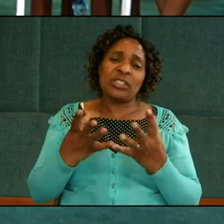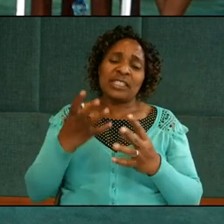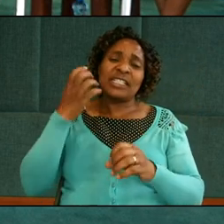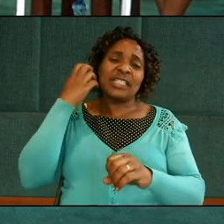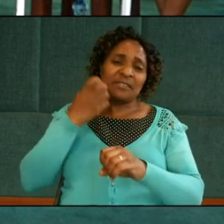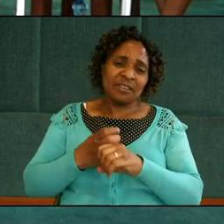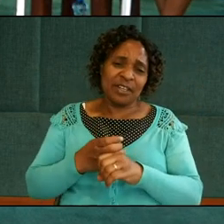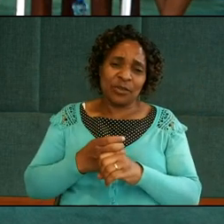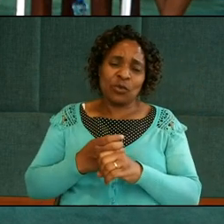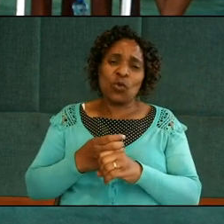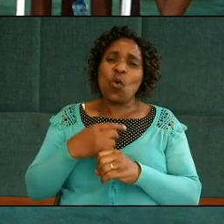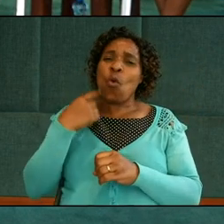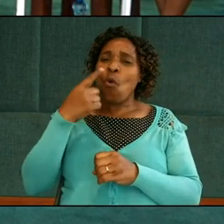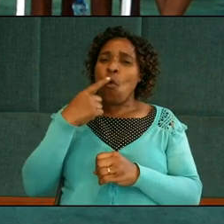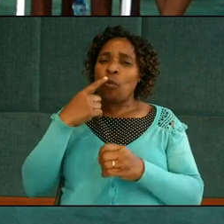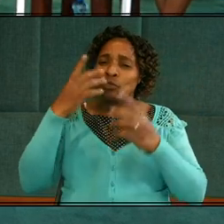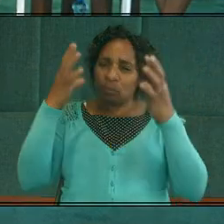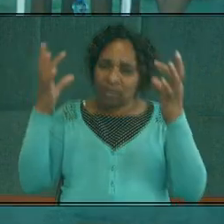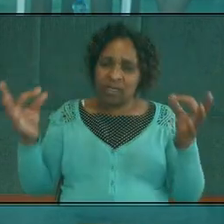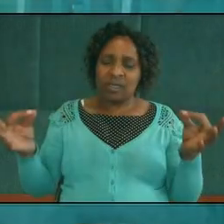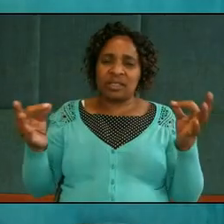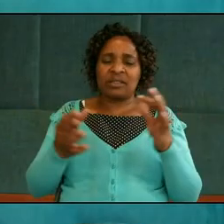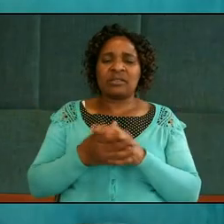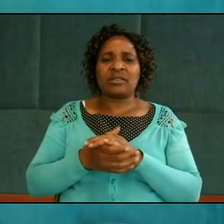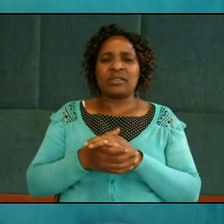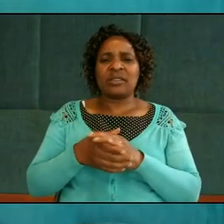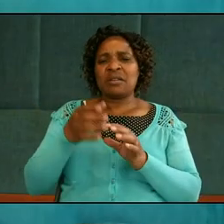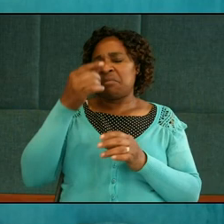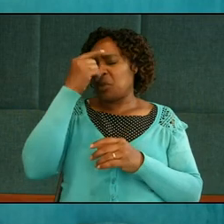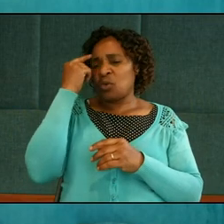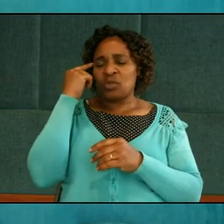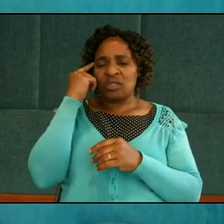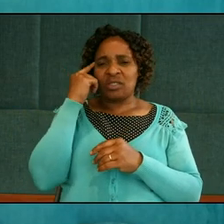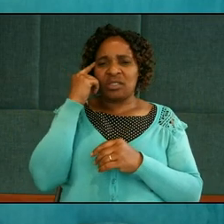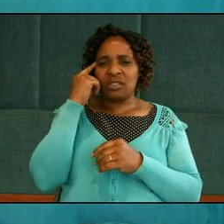what or whom to marry, because